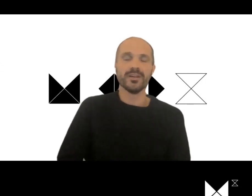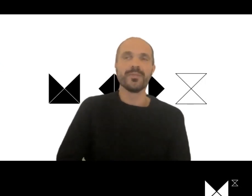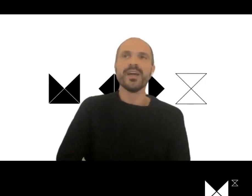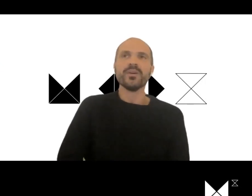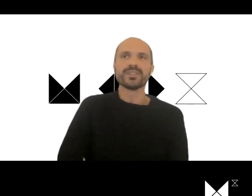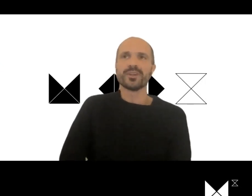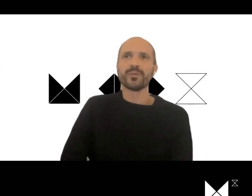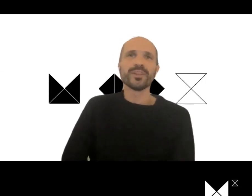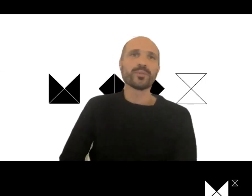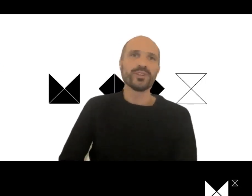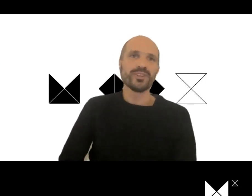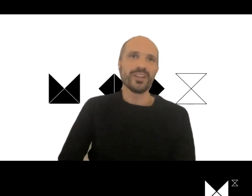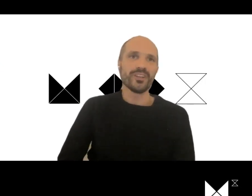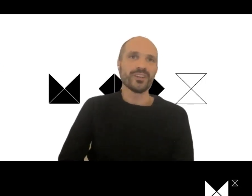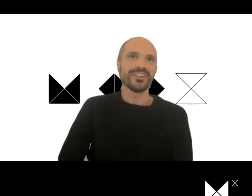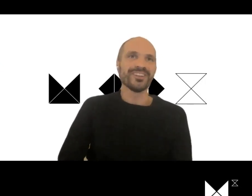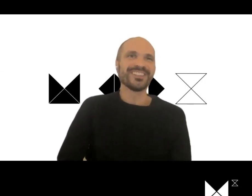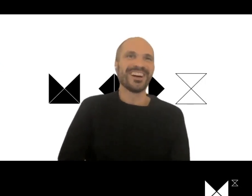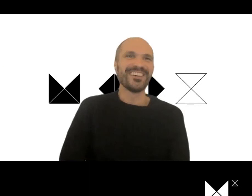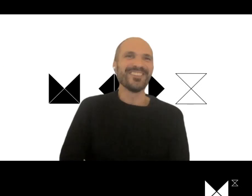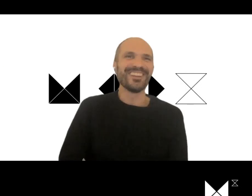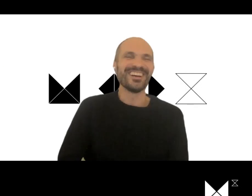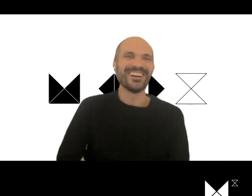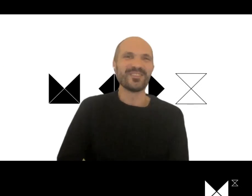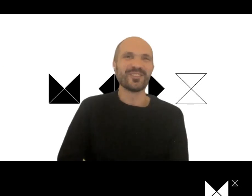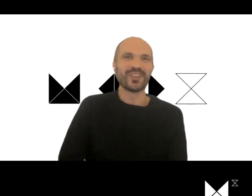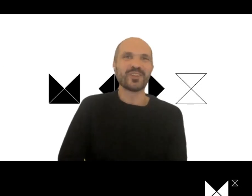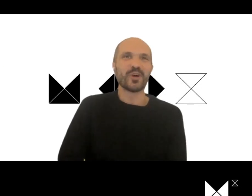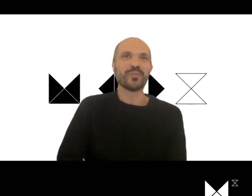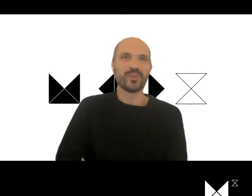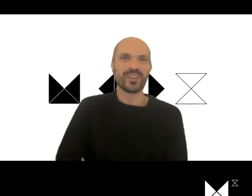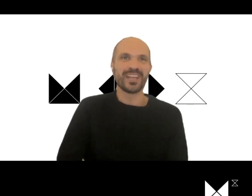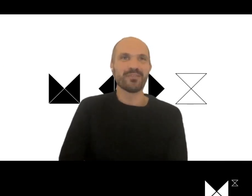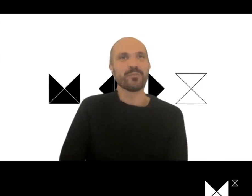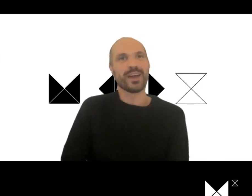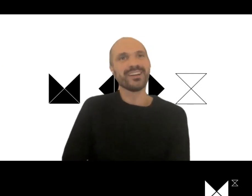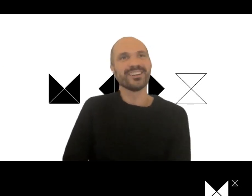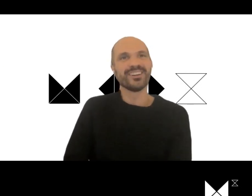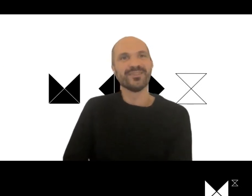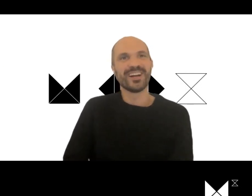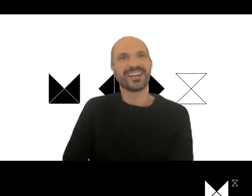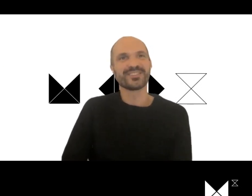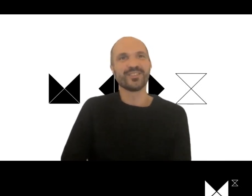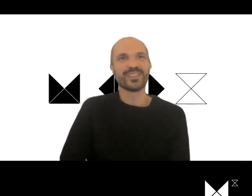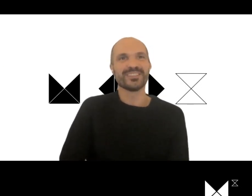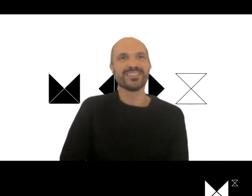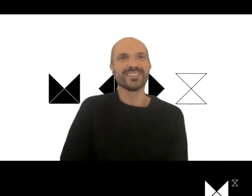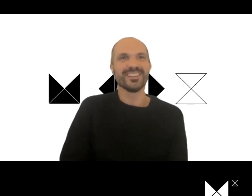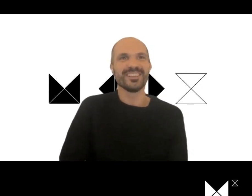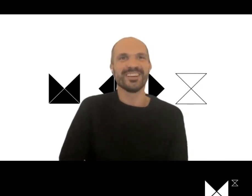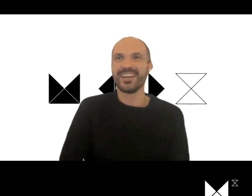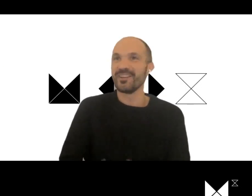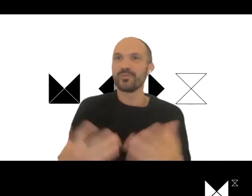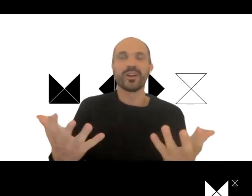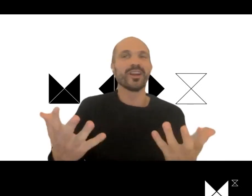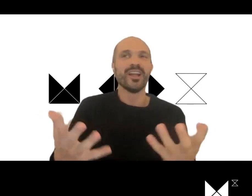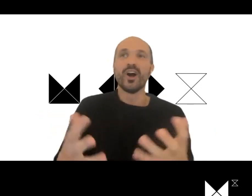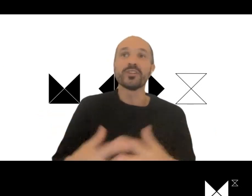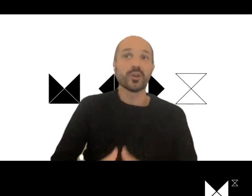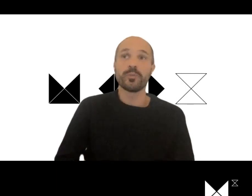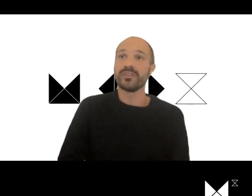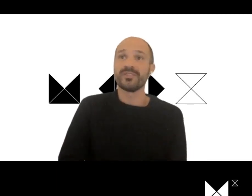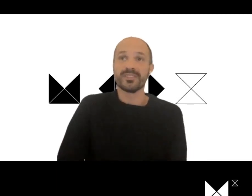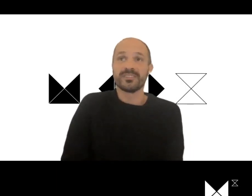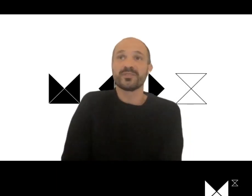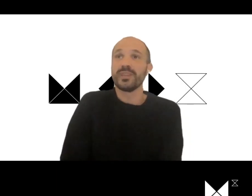needed. Sandra, I really appreciate your time, and really hope that we can have you back on Modex Voices. And we're